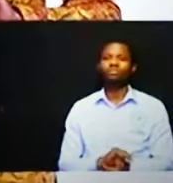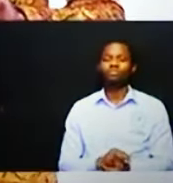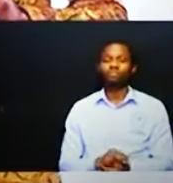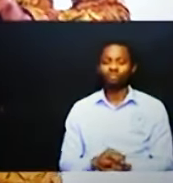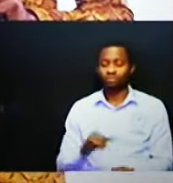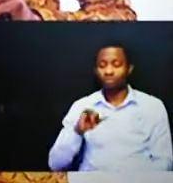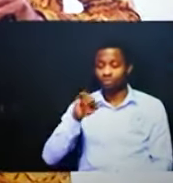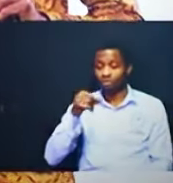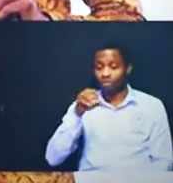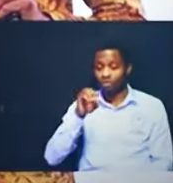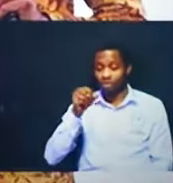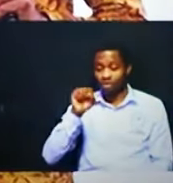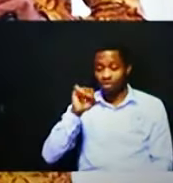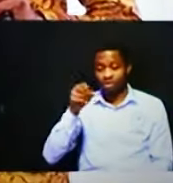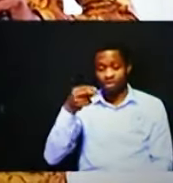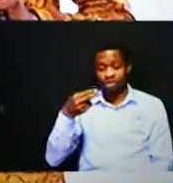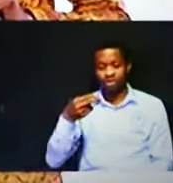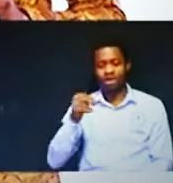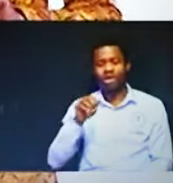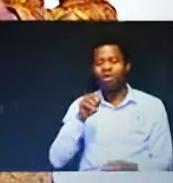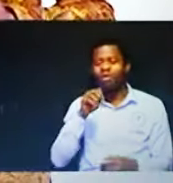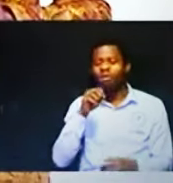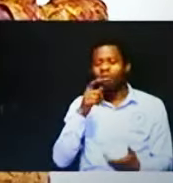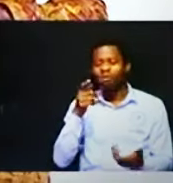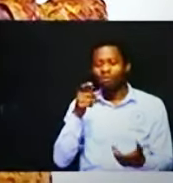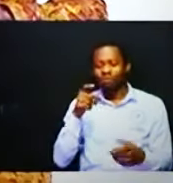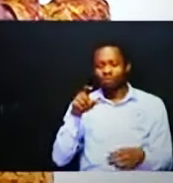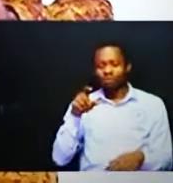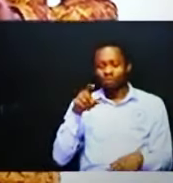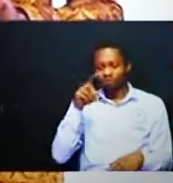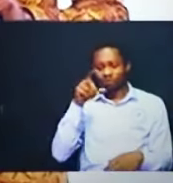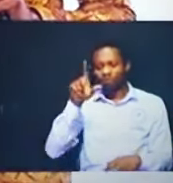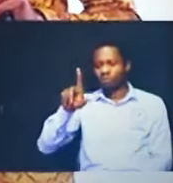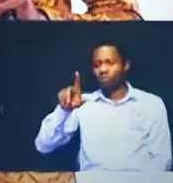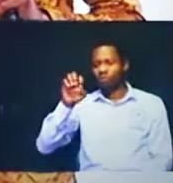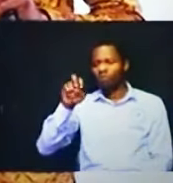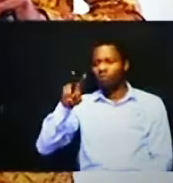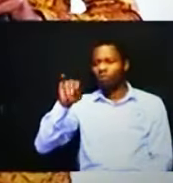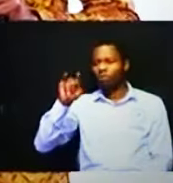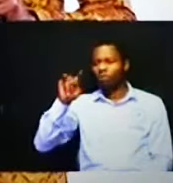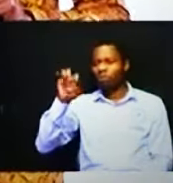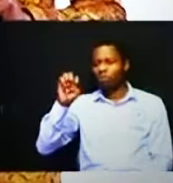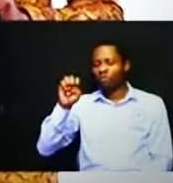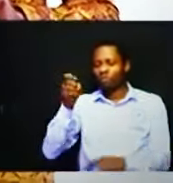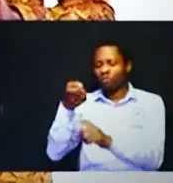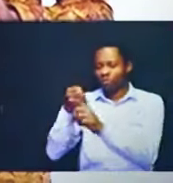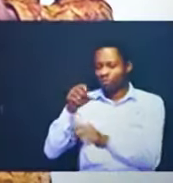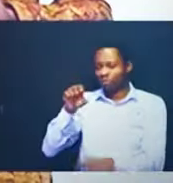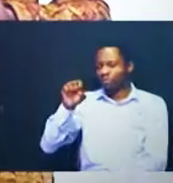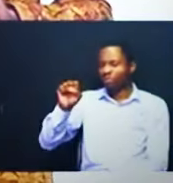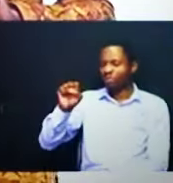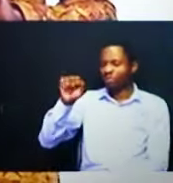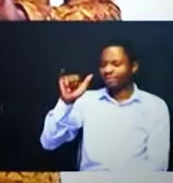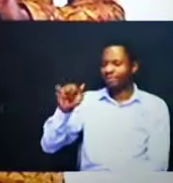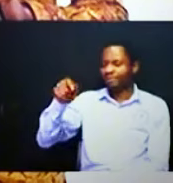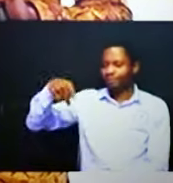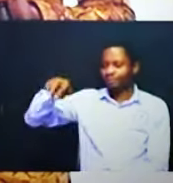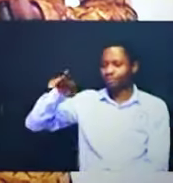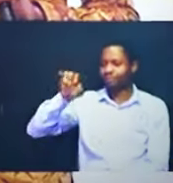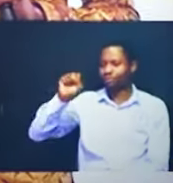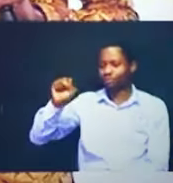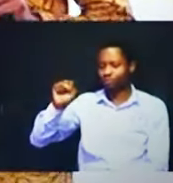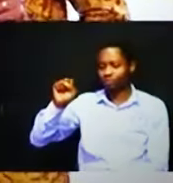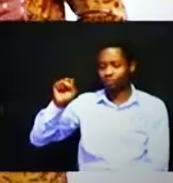Joseph, a Levite from Cyprus, whom the apostles called Barnabas, which means son of